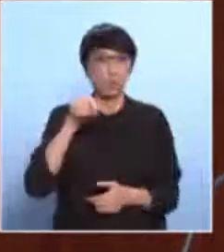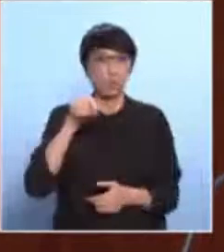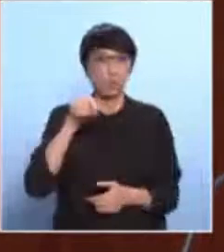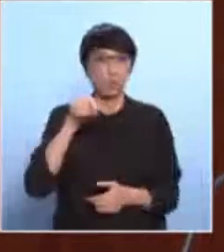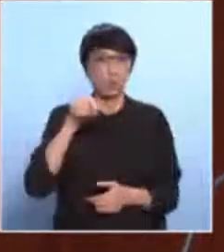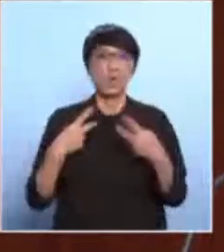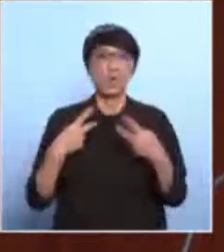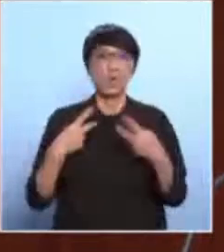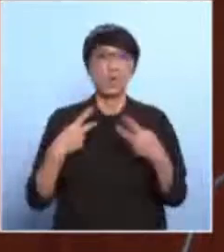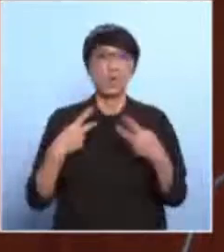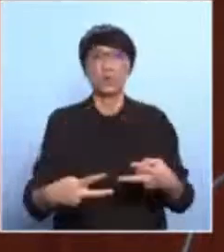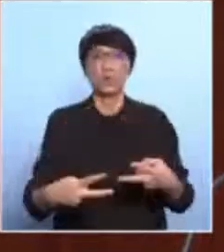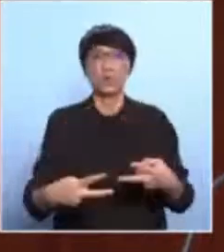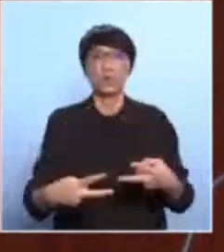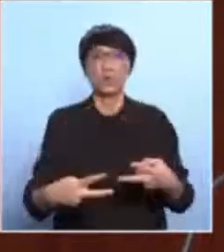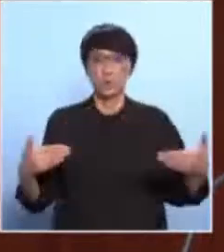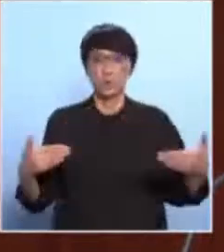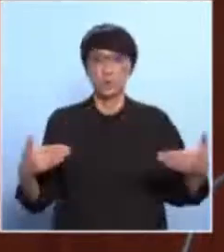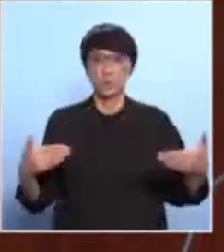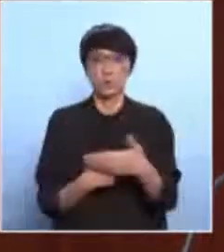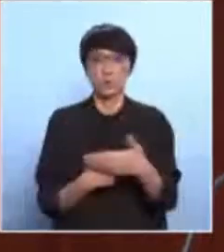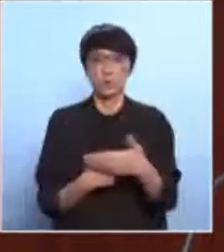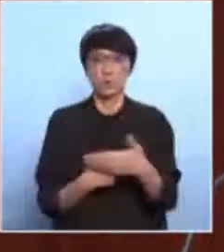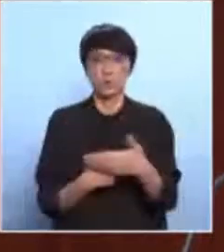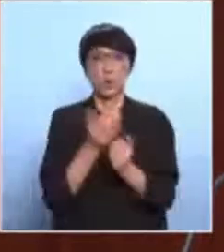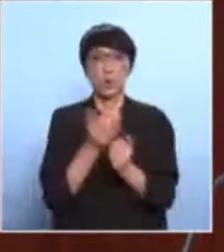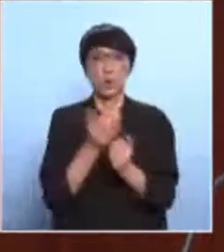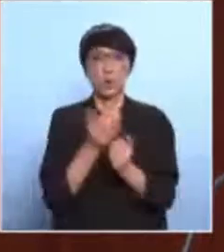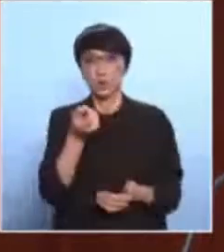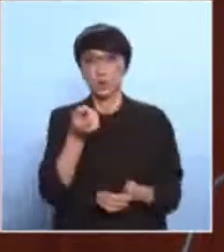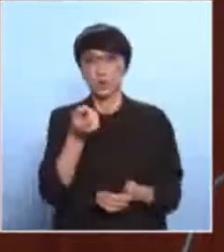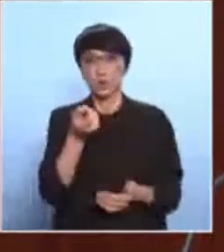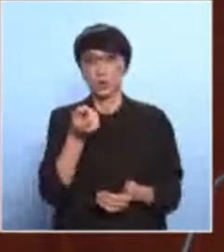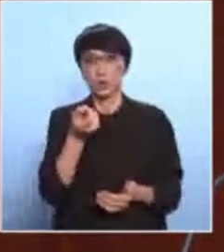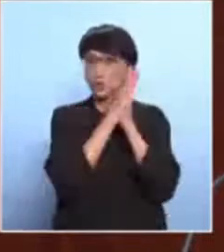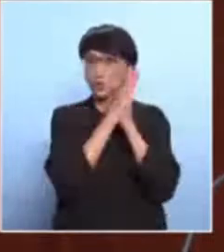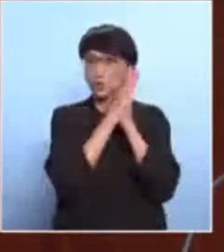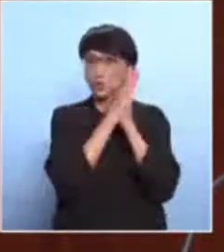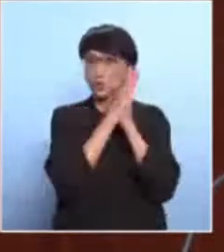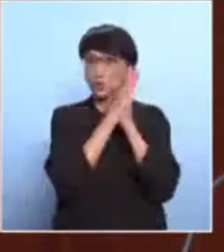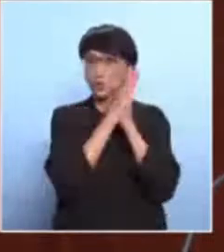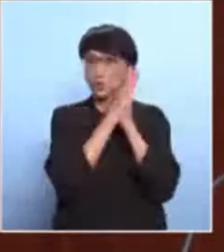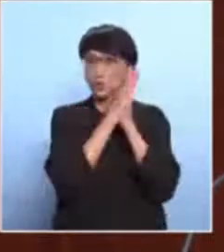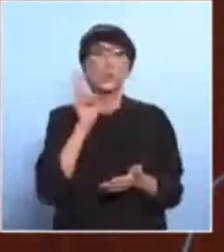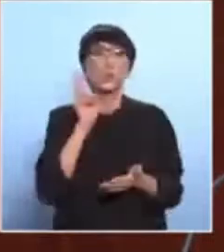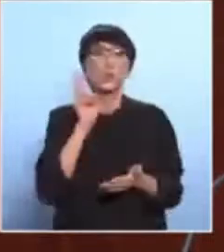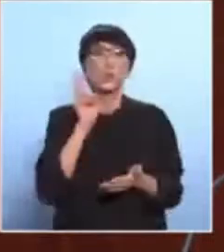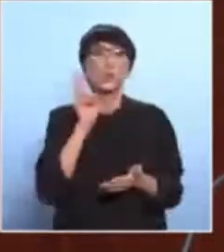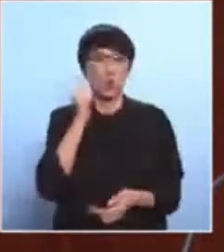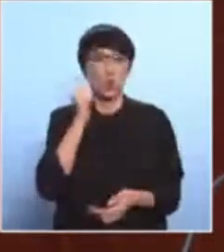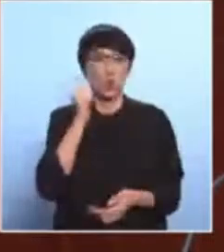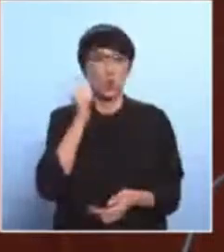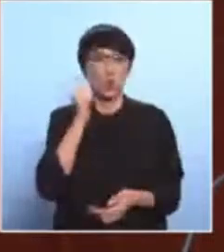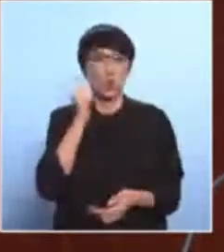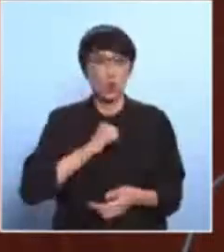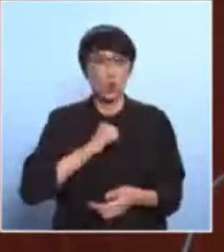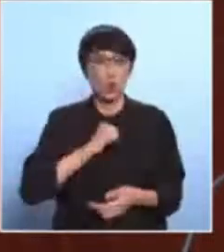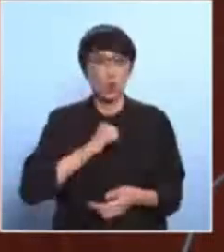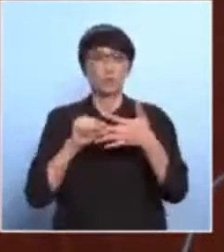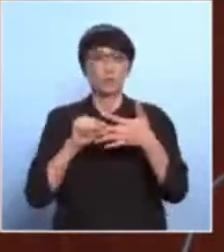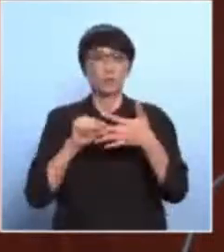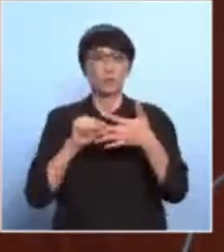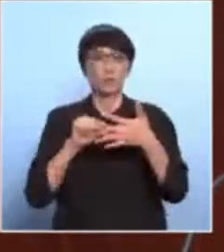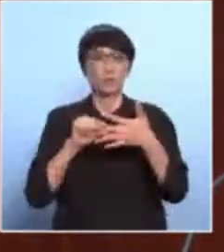to developing the site for accommodation facilities with lower traffic demand, such as senior citizen residential